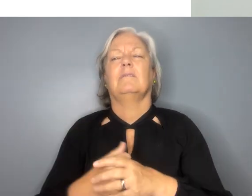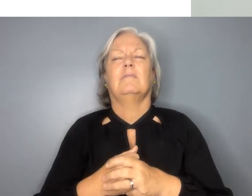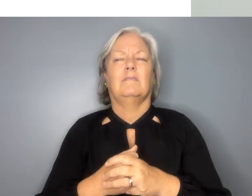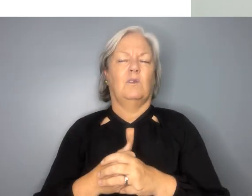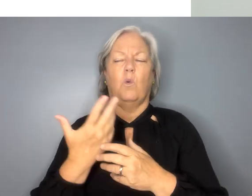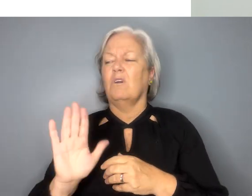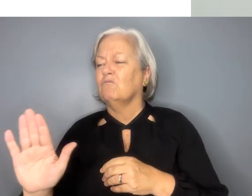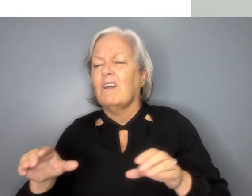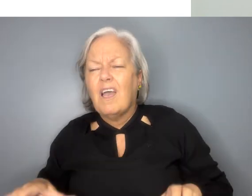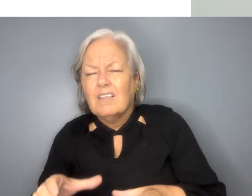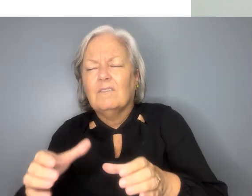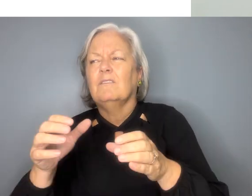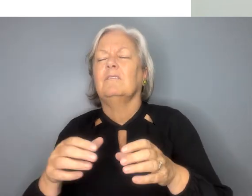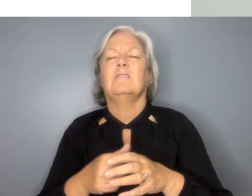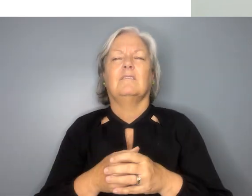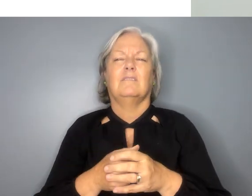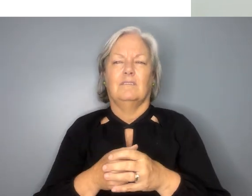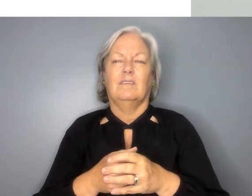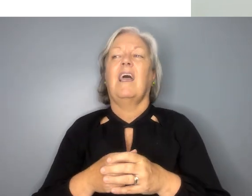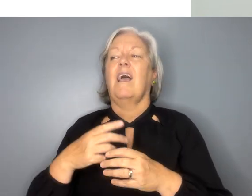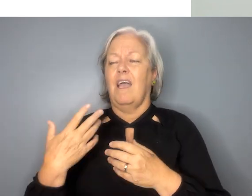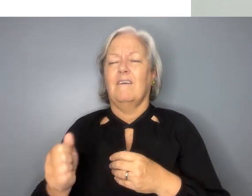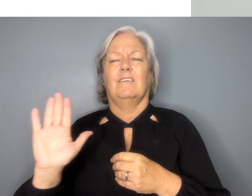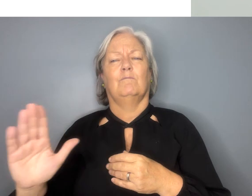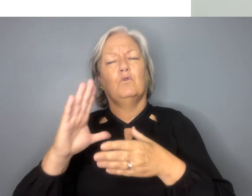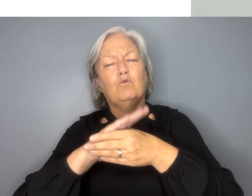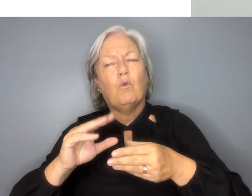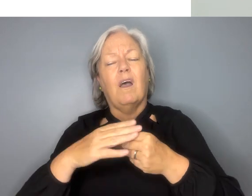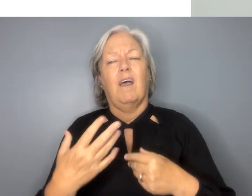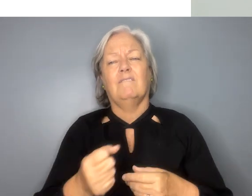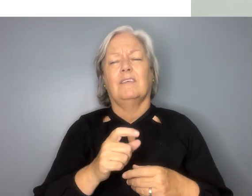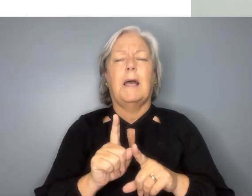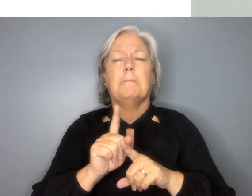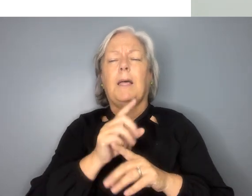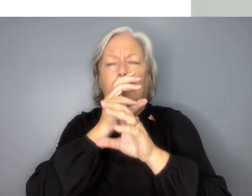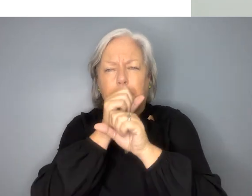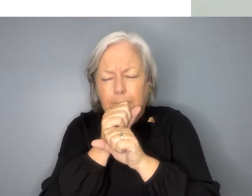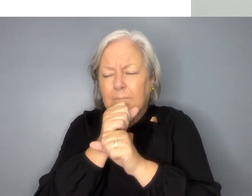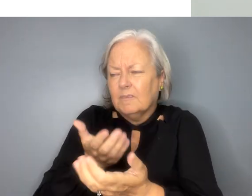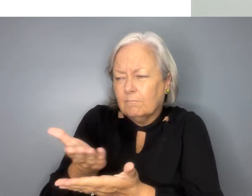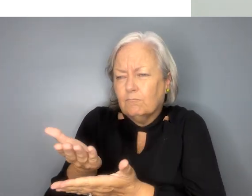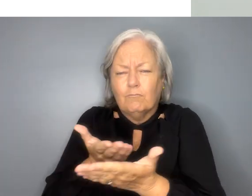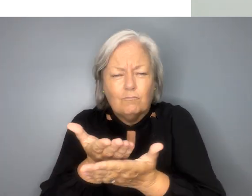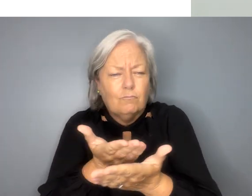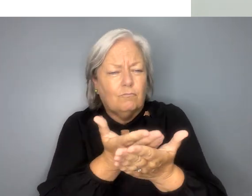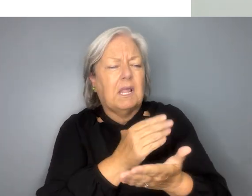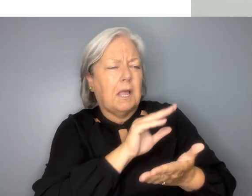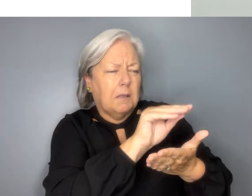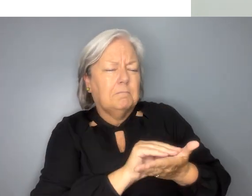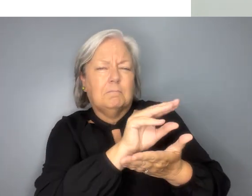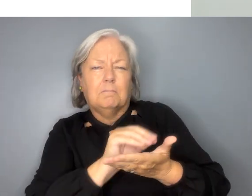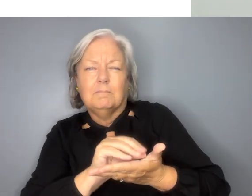submissions, through community engagement activities, and outlined within powerful narratives based on private sessions held, will further shine a light on